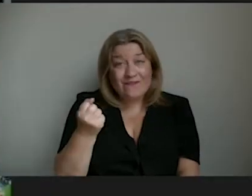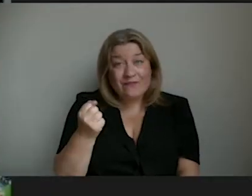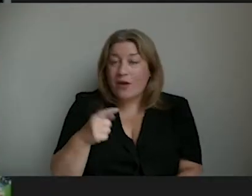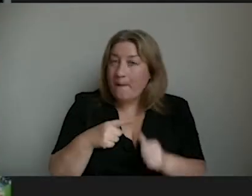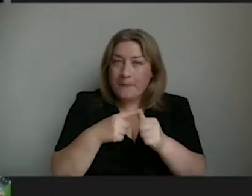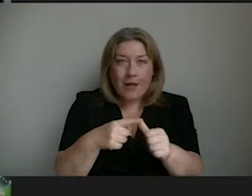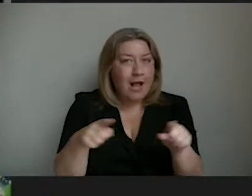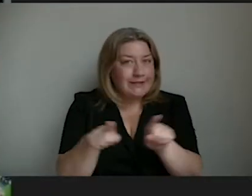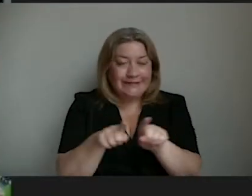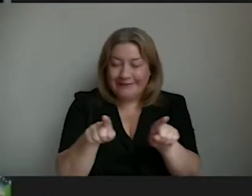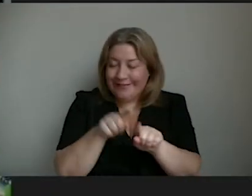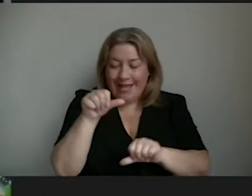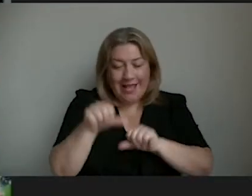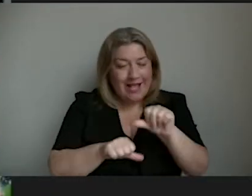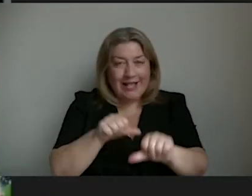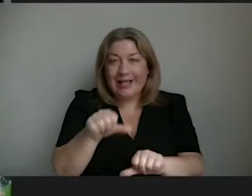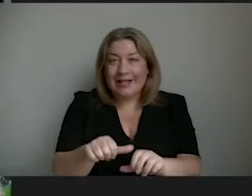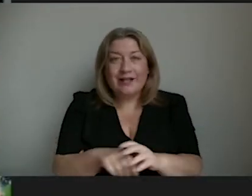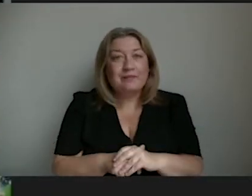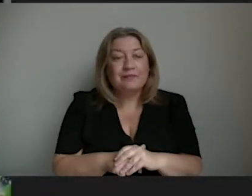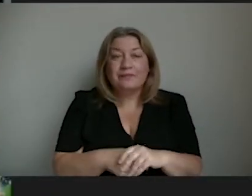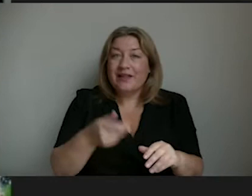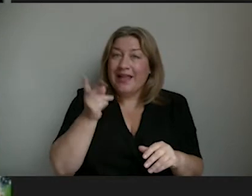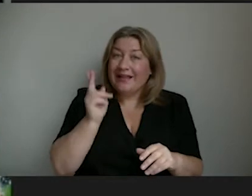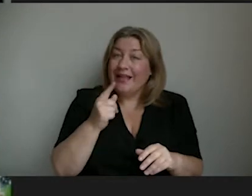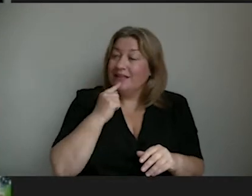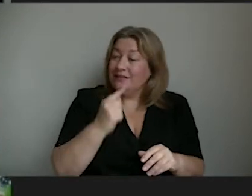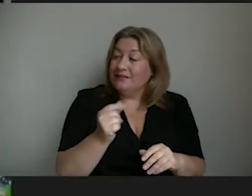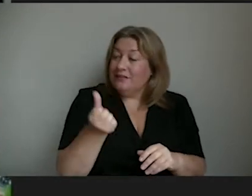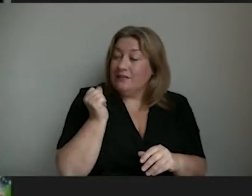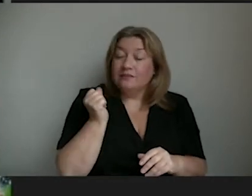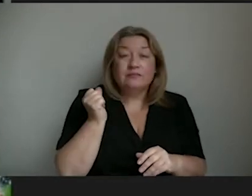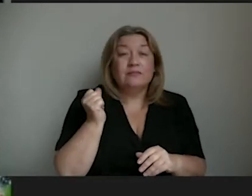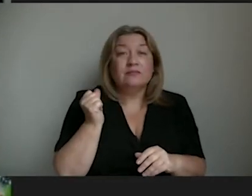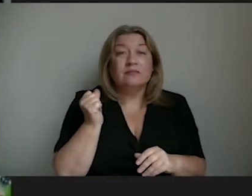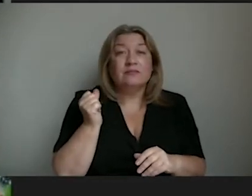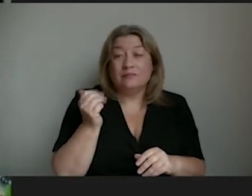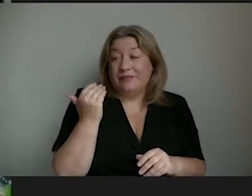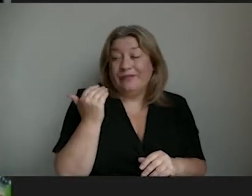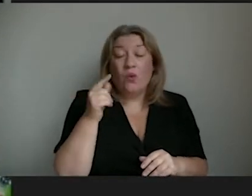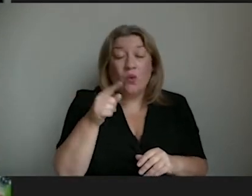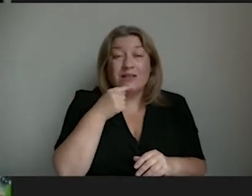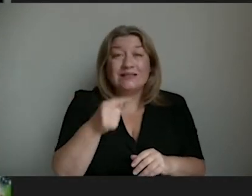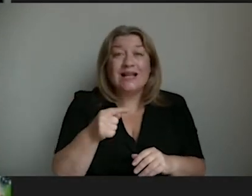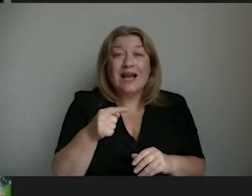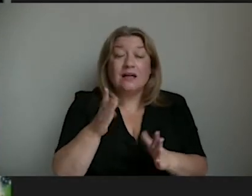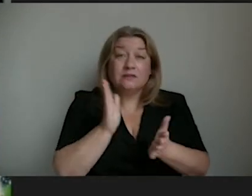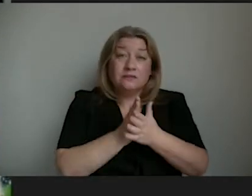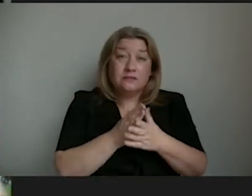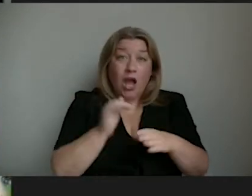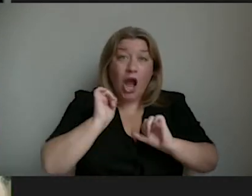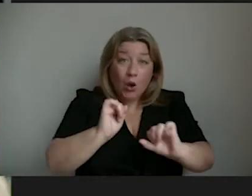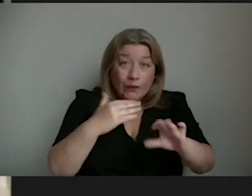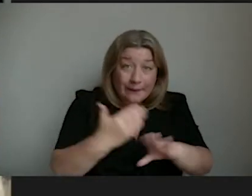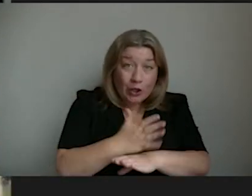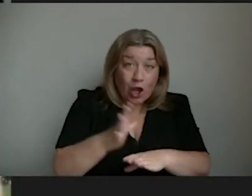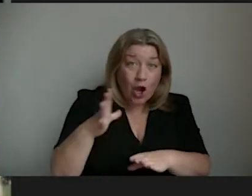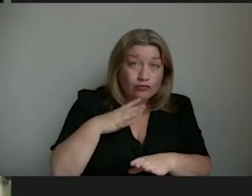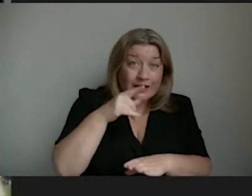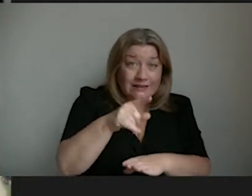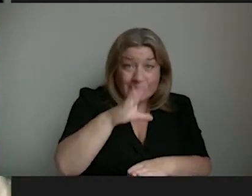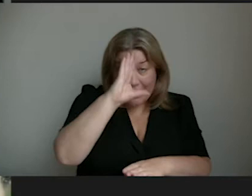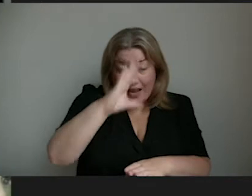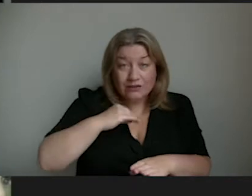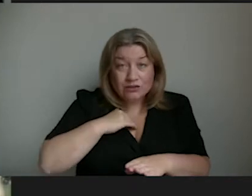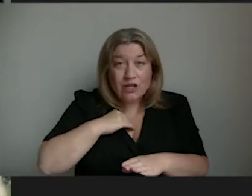we certainly do. Apply in the exact same way. And also, again, like I said, if you have got your own employer, then do just let us know. But all of